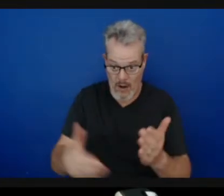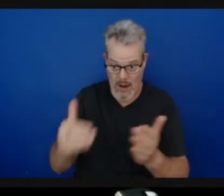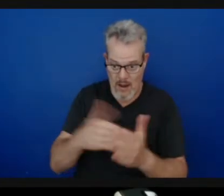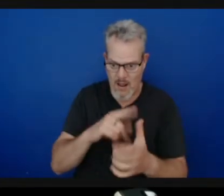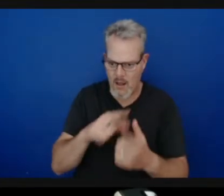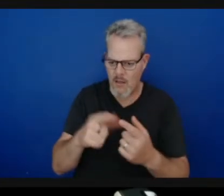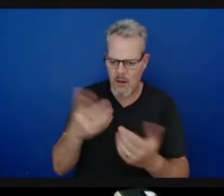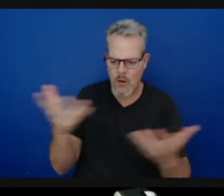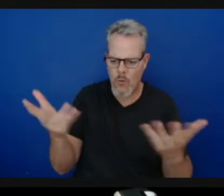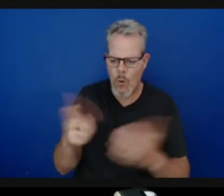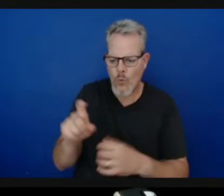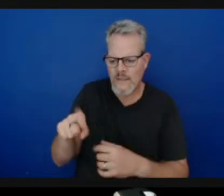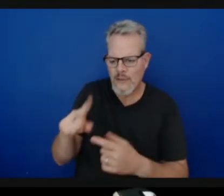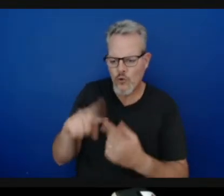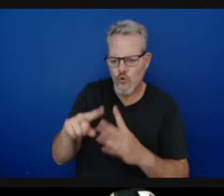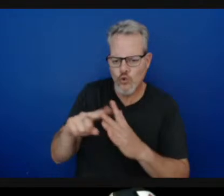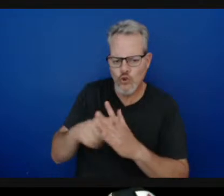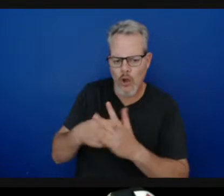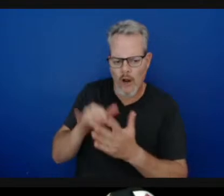at Pu'u'o again?